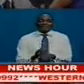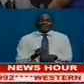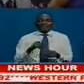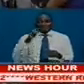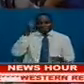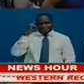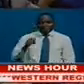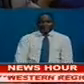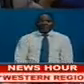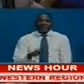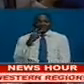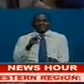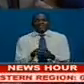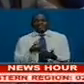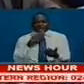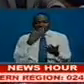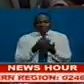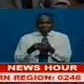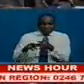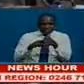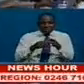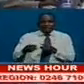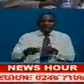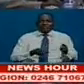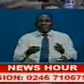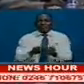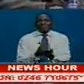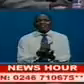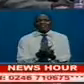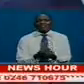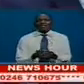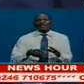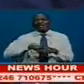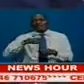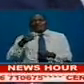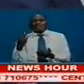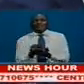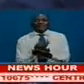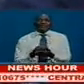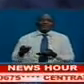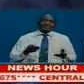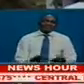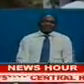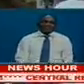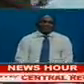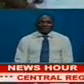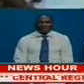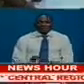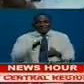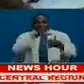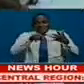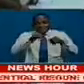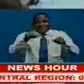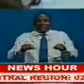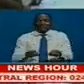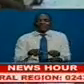the government, ensures effective maintenance and management of Ghana's external financial services. These are the